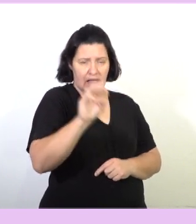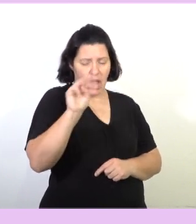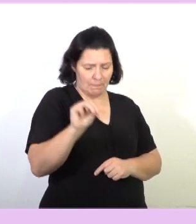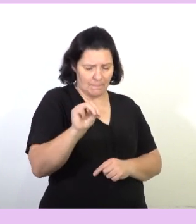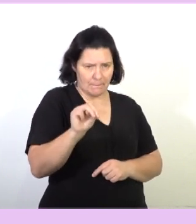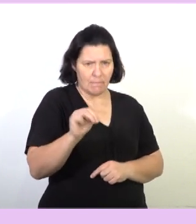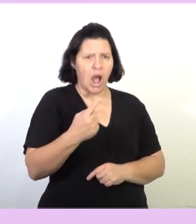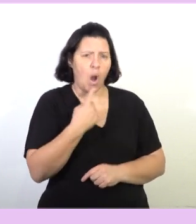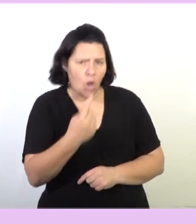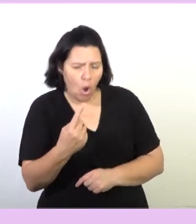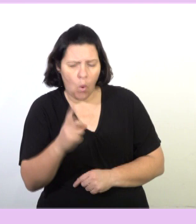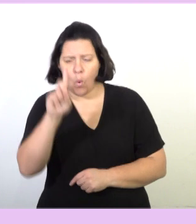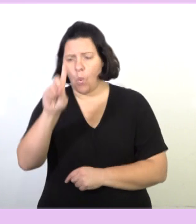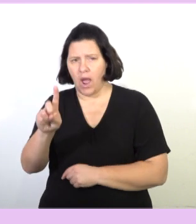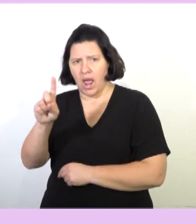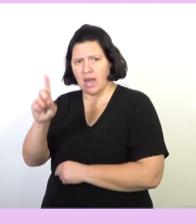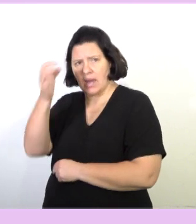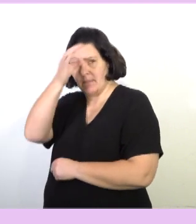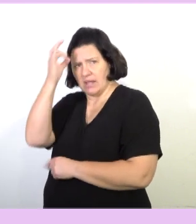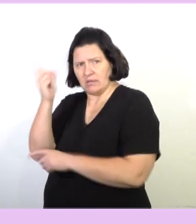meters will take 1 minute.